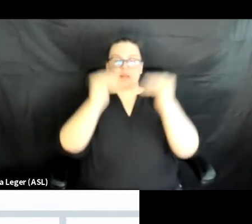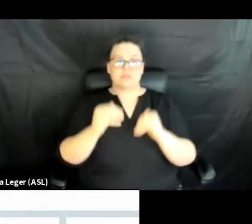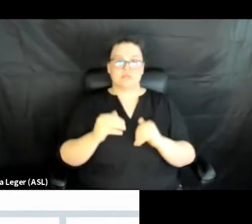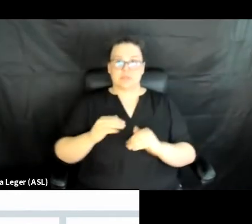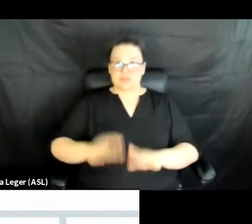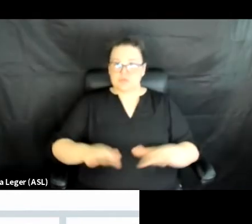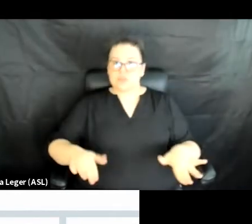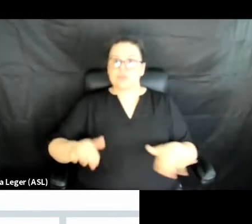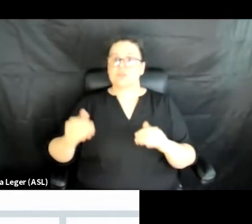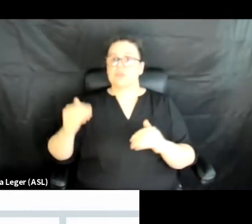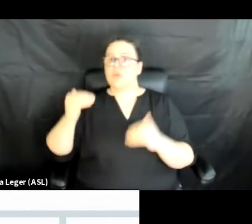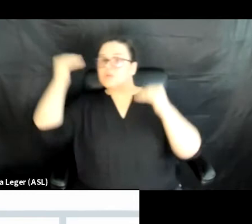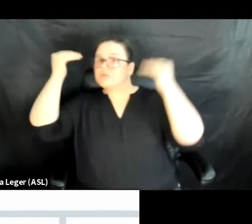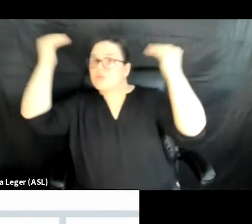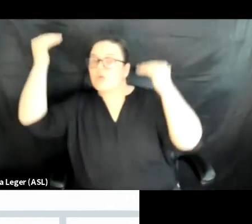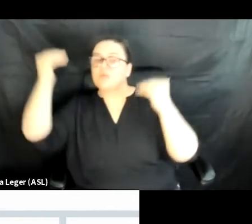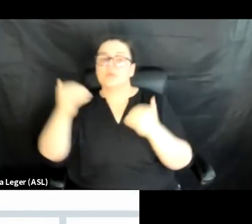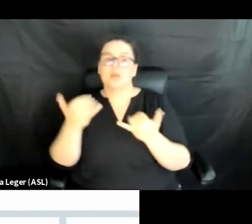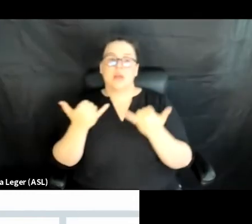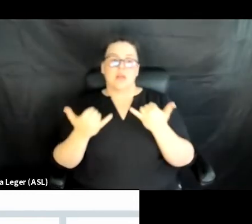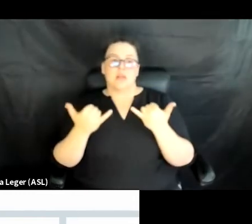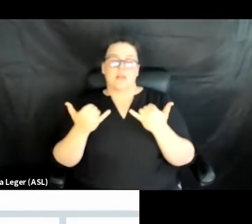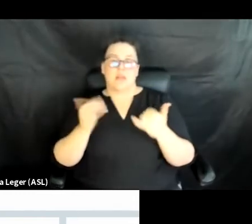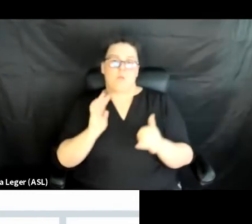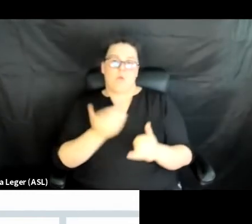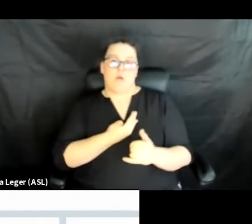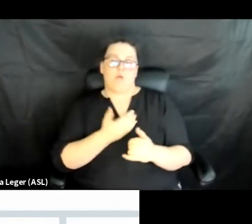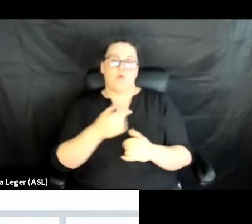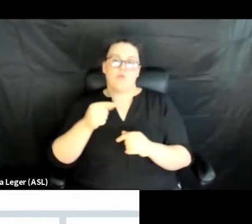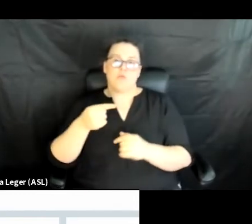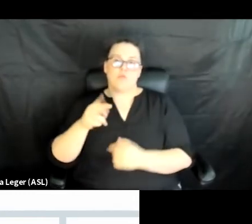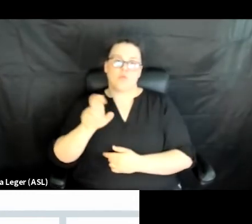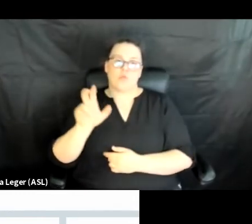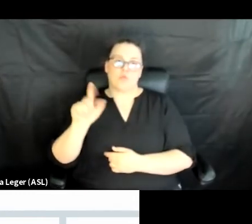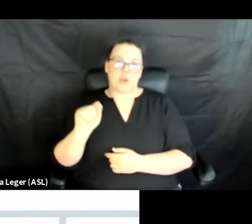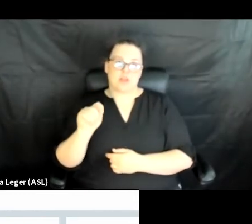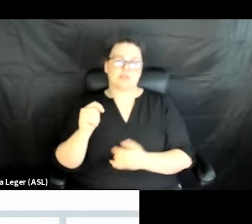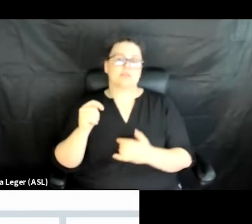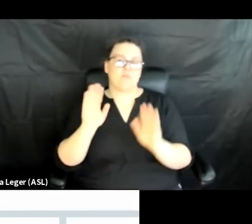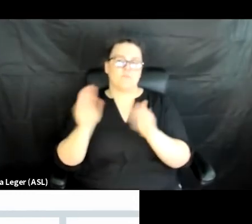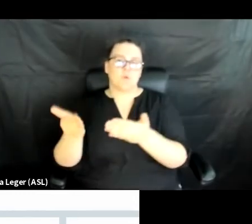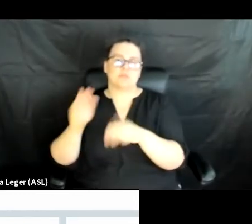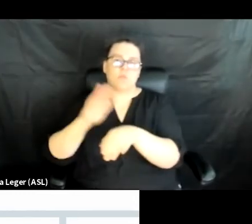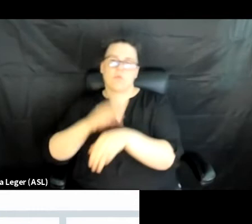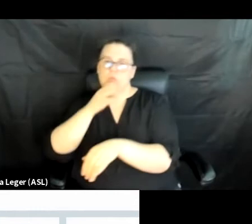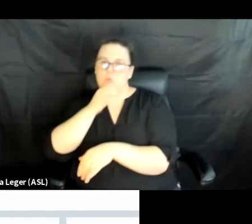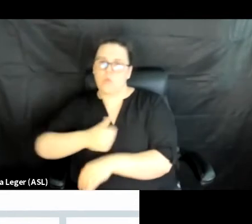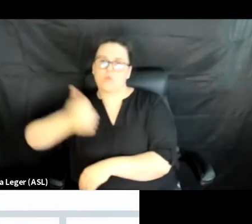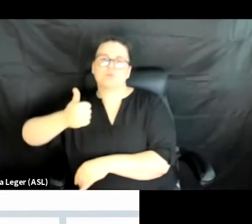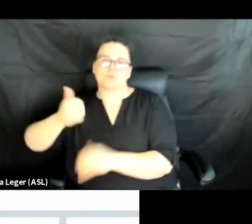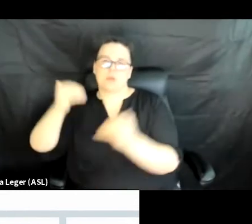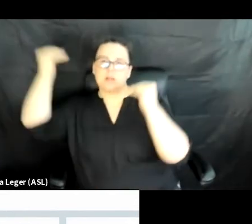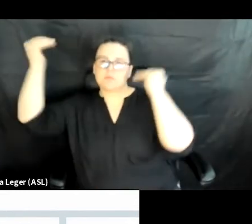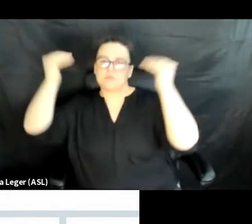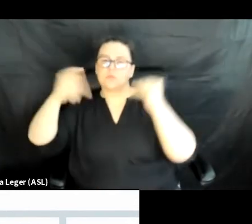And now we, our grant and our service, we are addressing mental health in the older adult population. Over the course